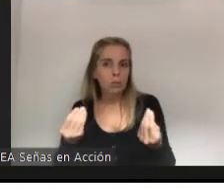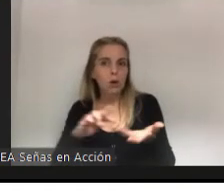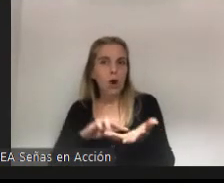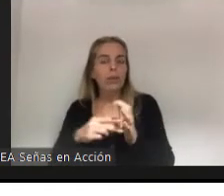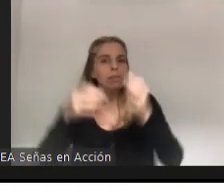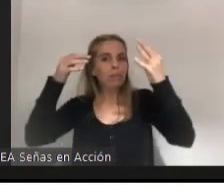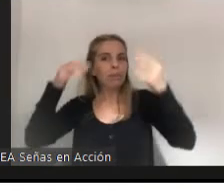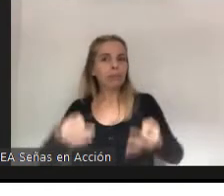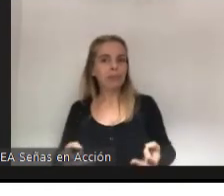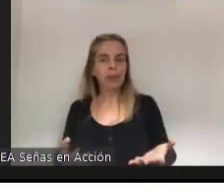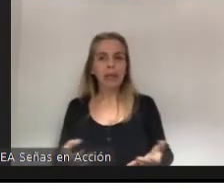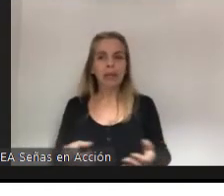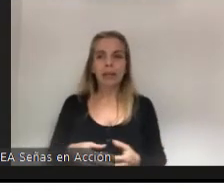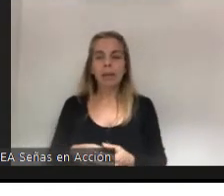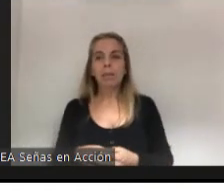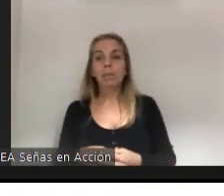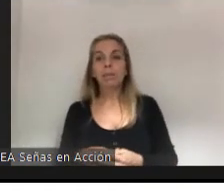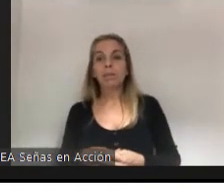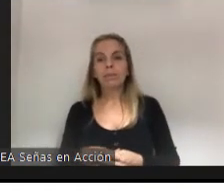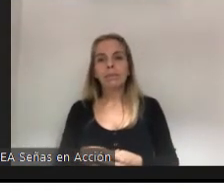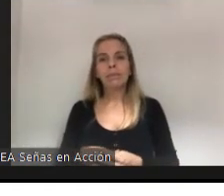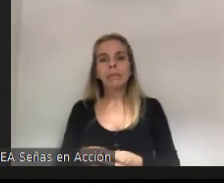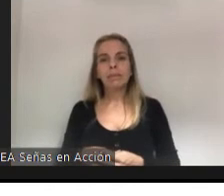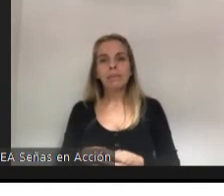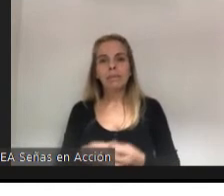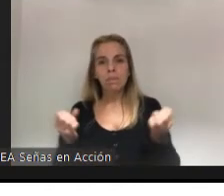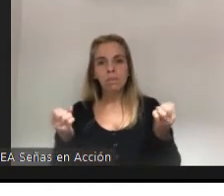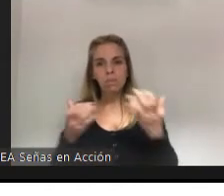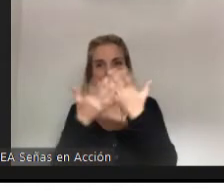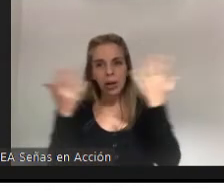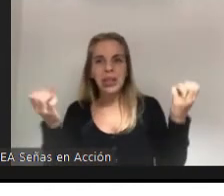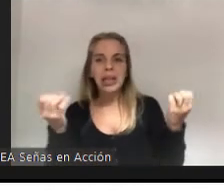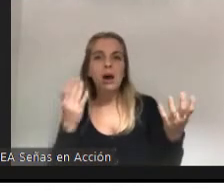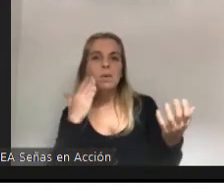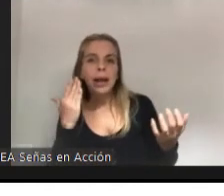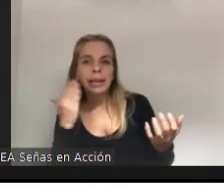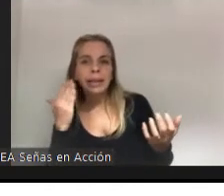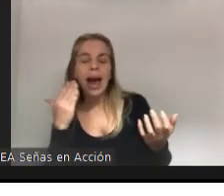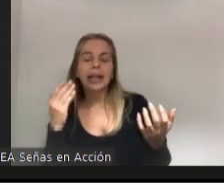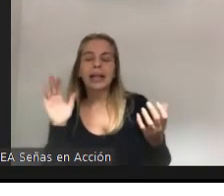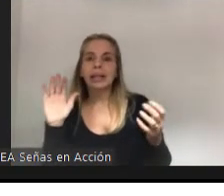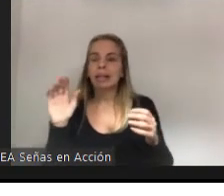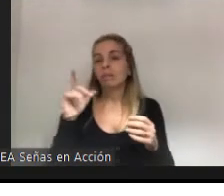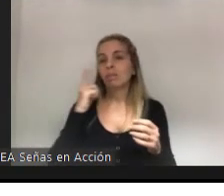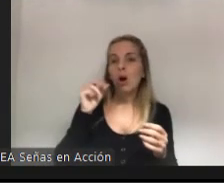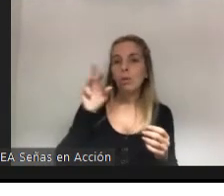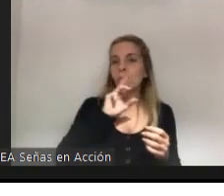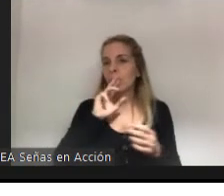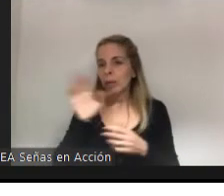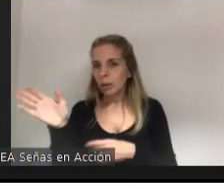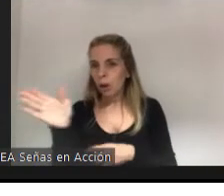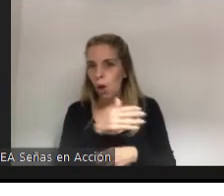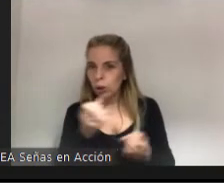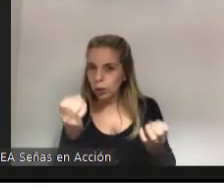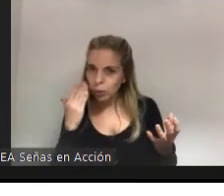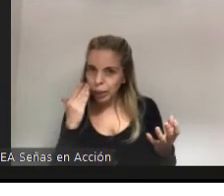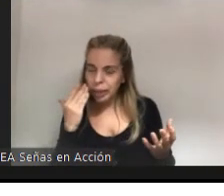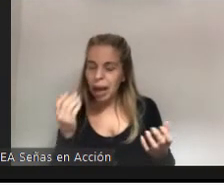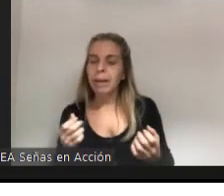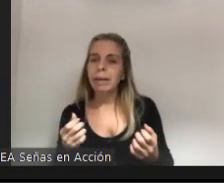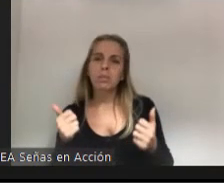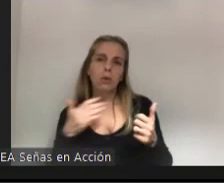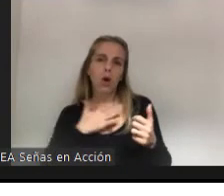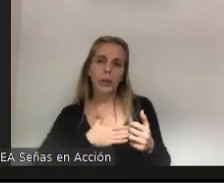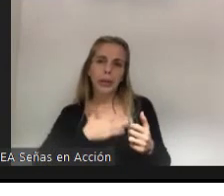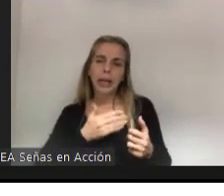So let me be elegant in how I decide who goes next. Good morning, good afternoon to you all. It's